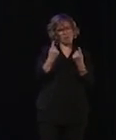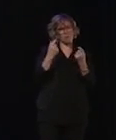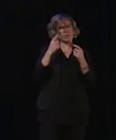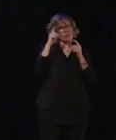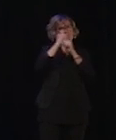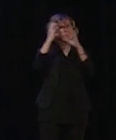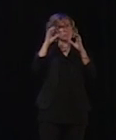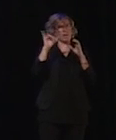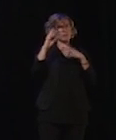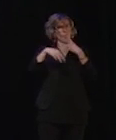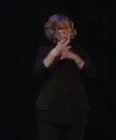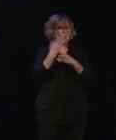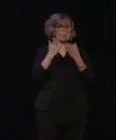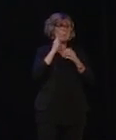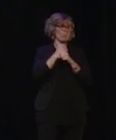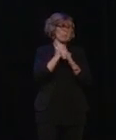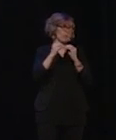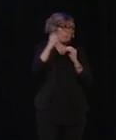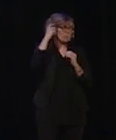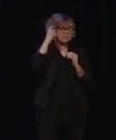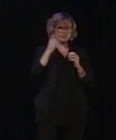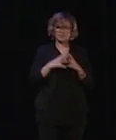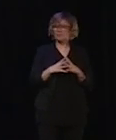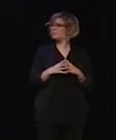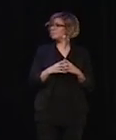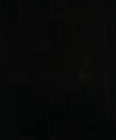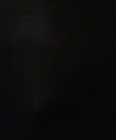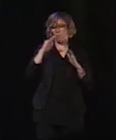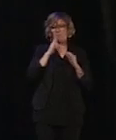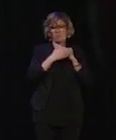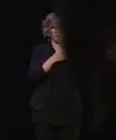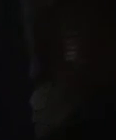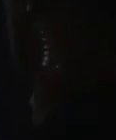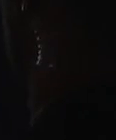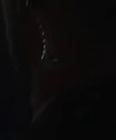worlds, it might get make more sense to me. So hopefully it helps you out.